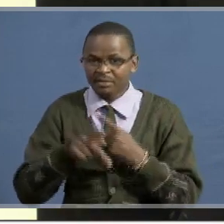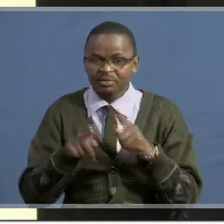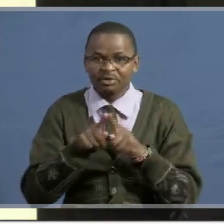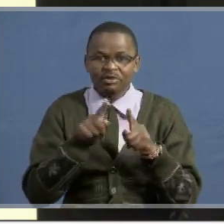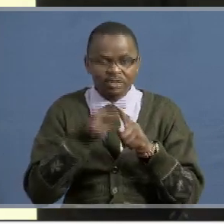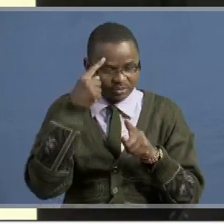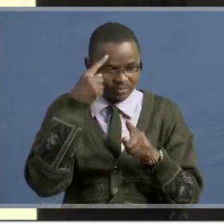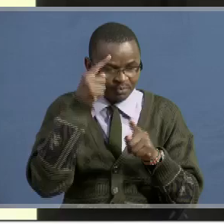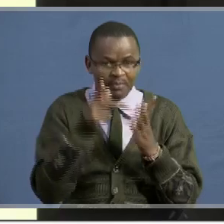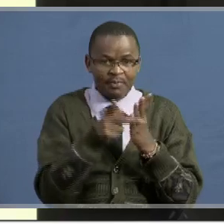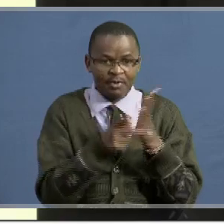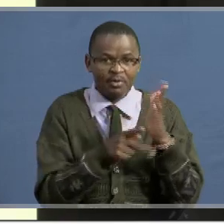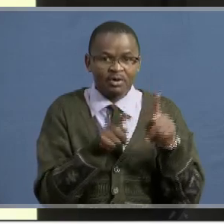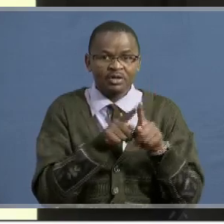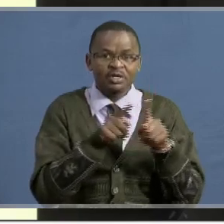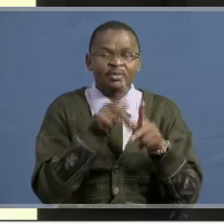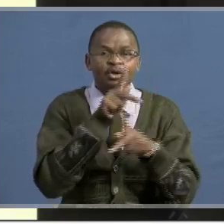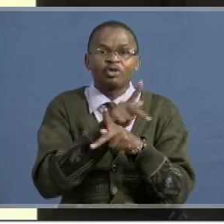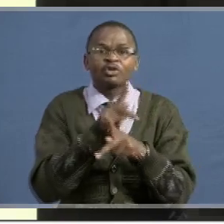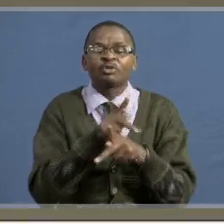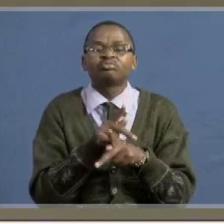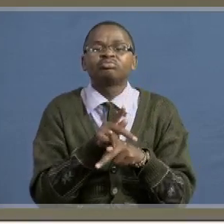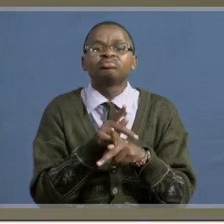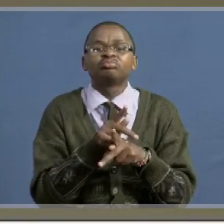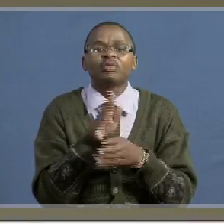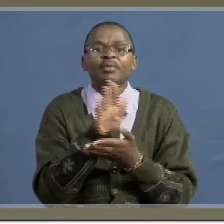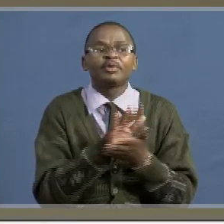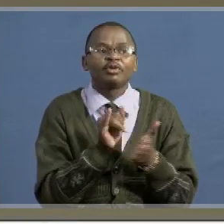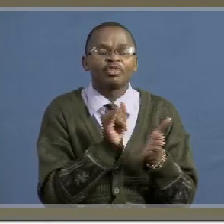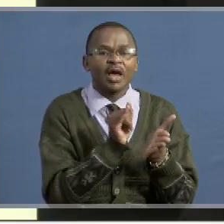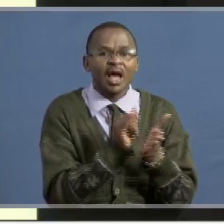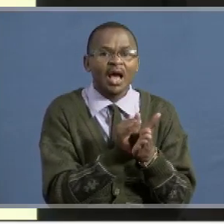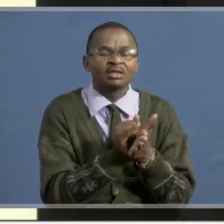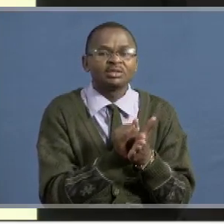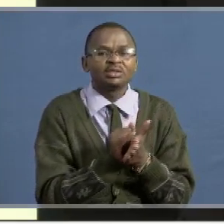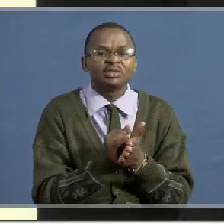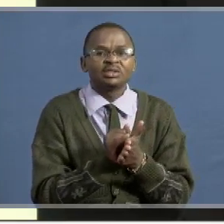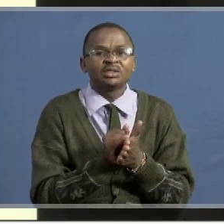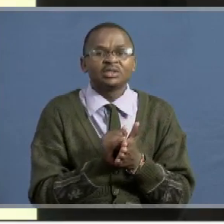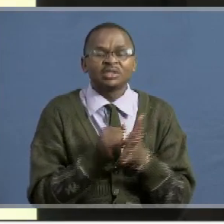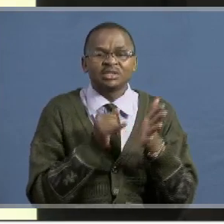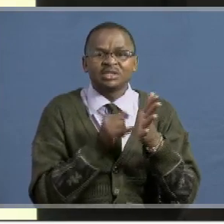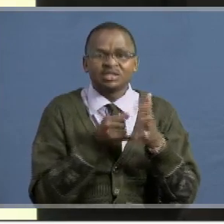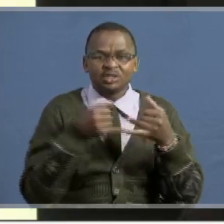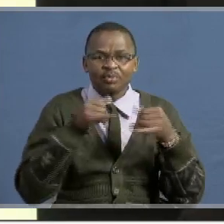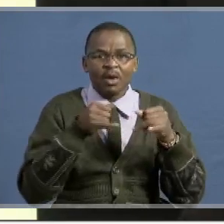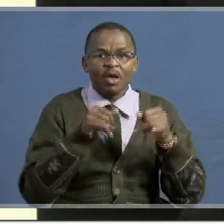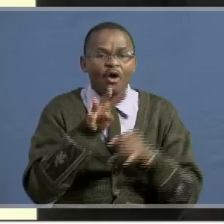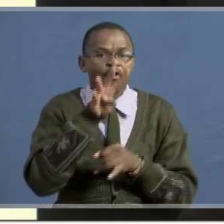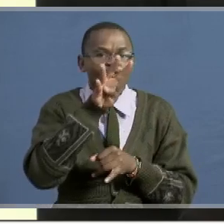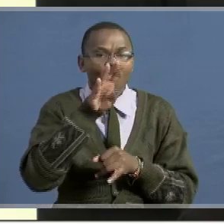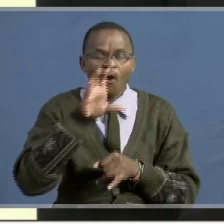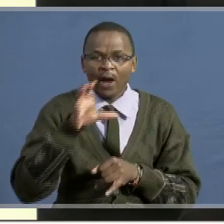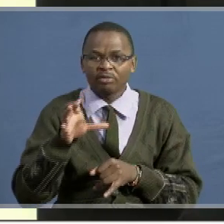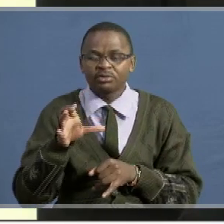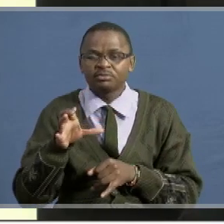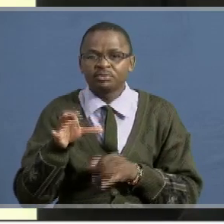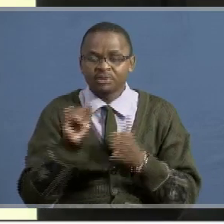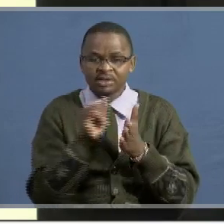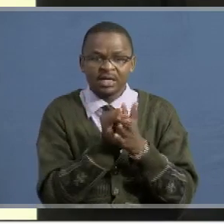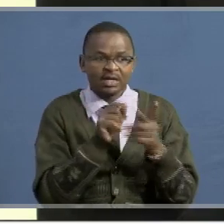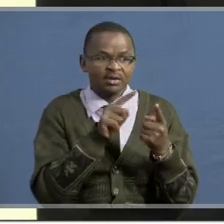police aspect, and prosecution aspect. Based on that, then, ANCAN, it's being implemented in four counties. That